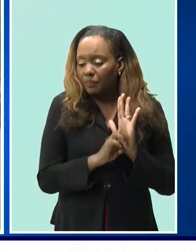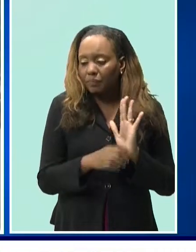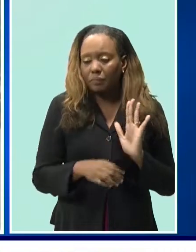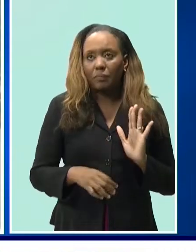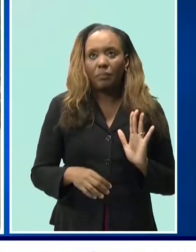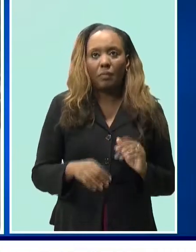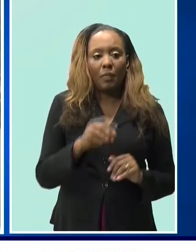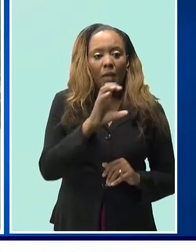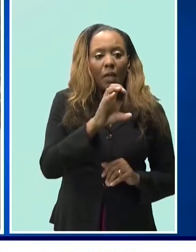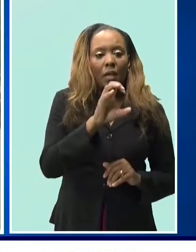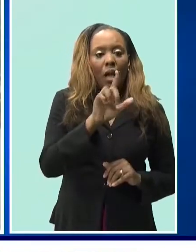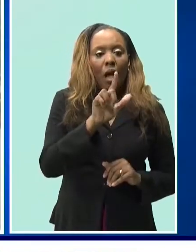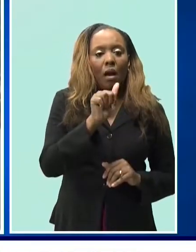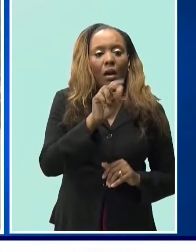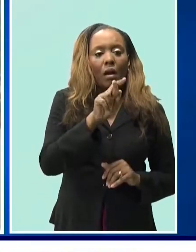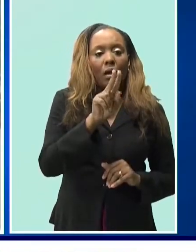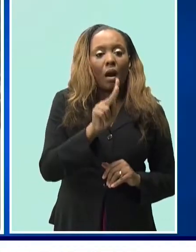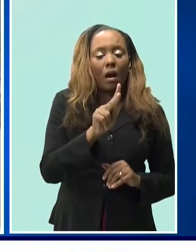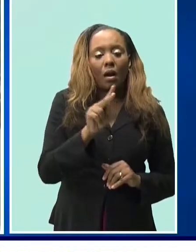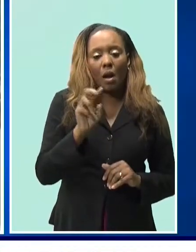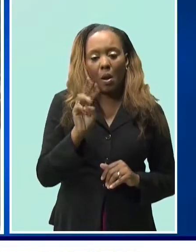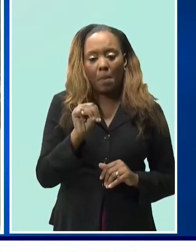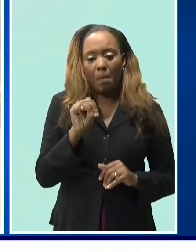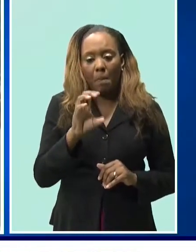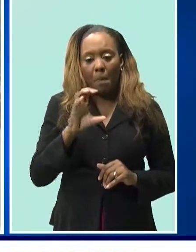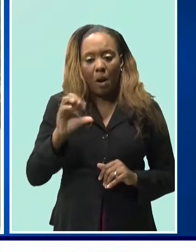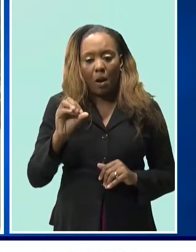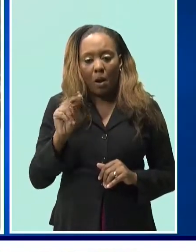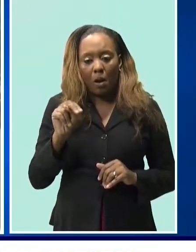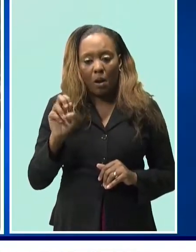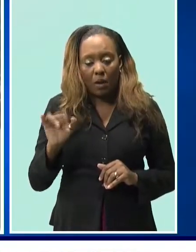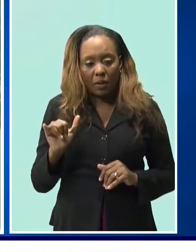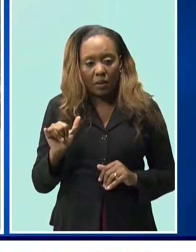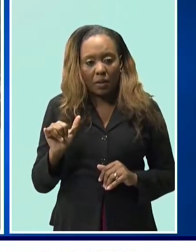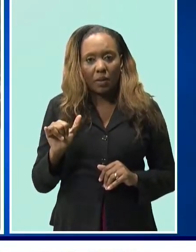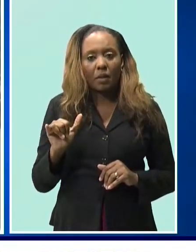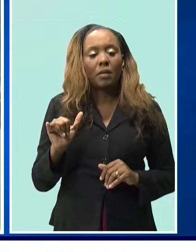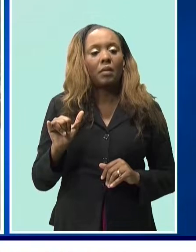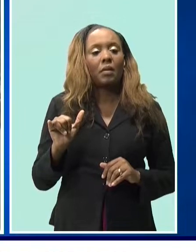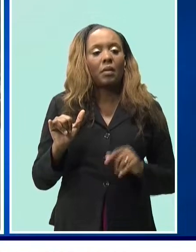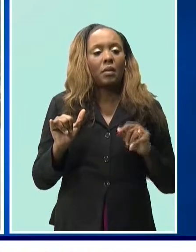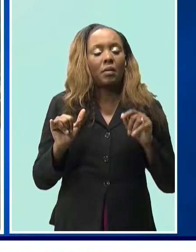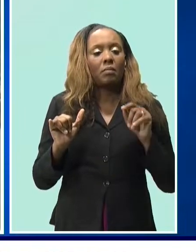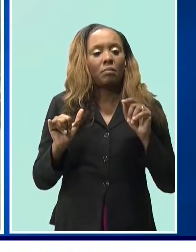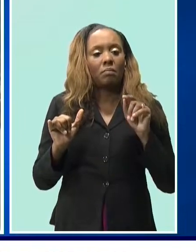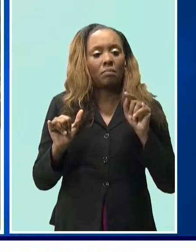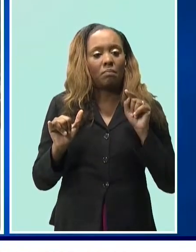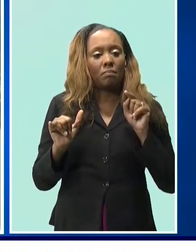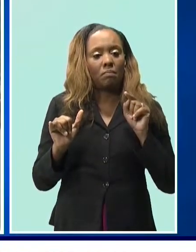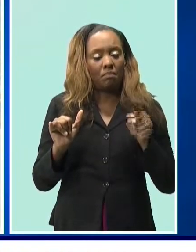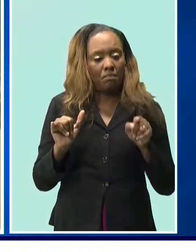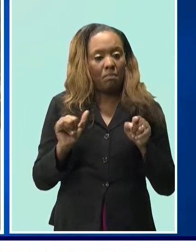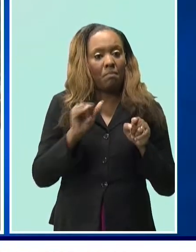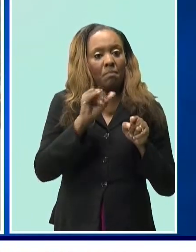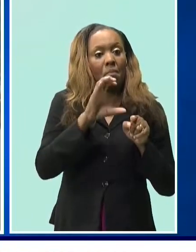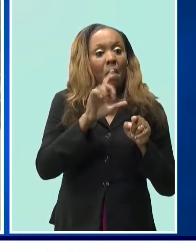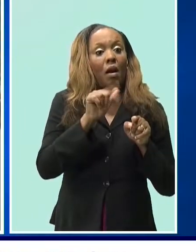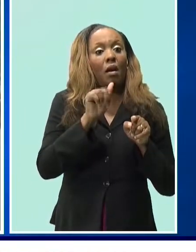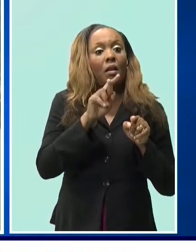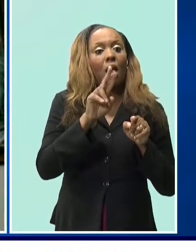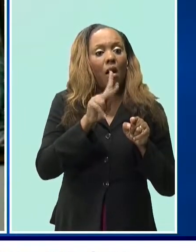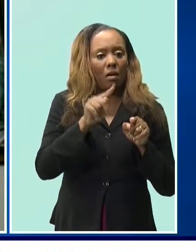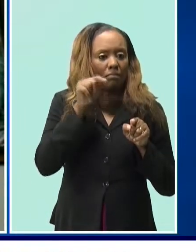say, Clark McConney, we would expect you to shop on those days designated for persons with a surname of C.